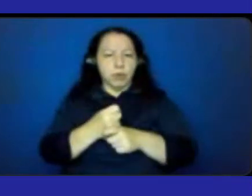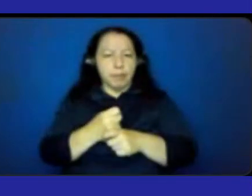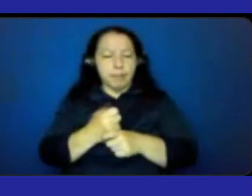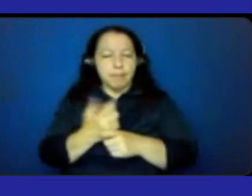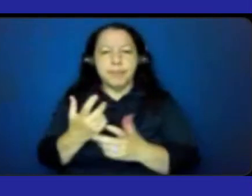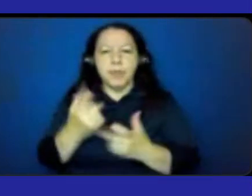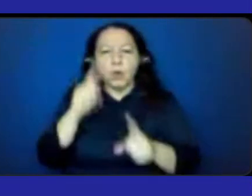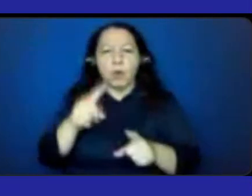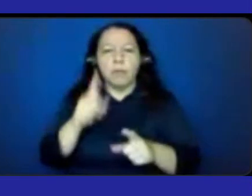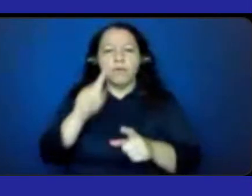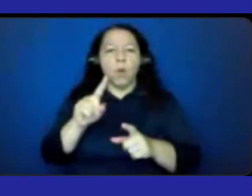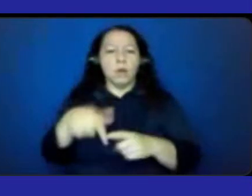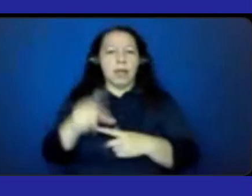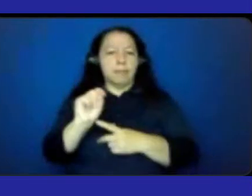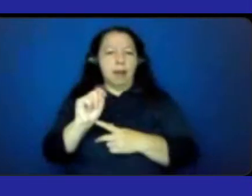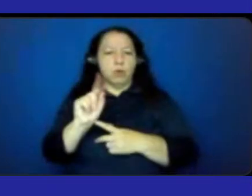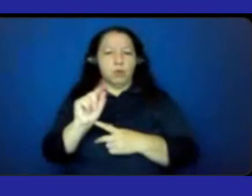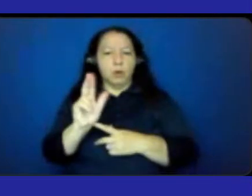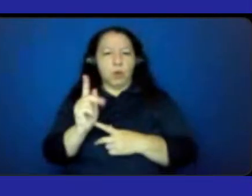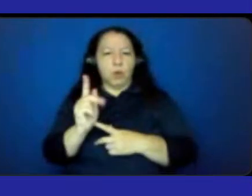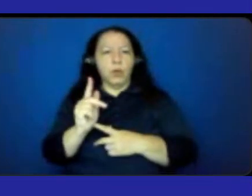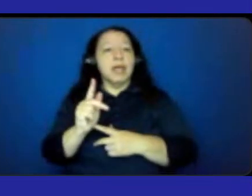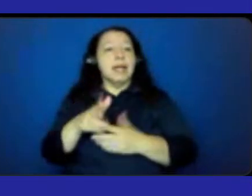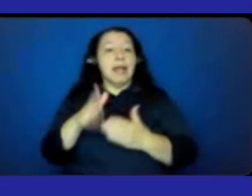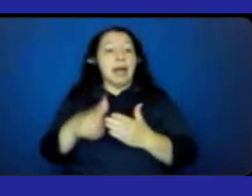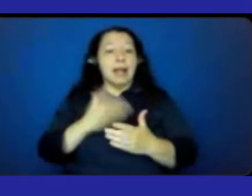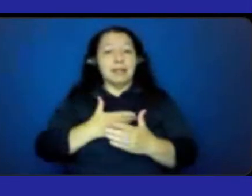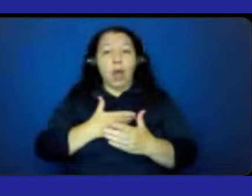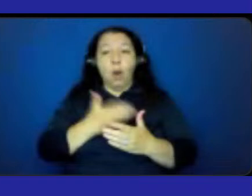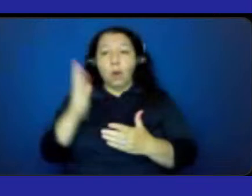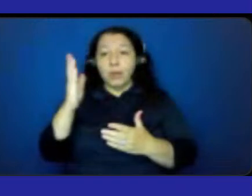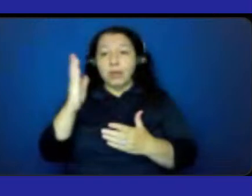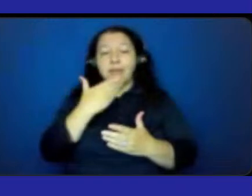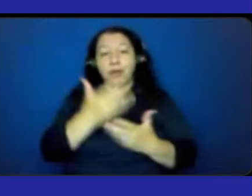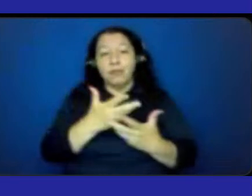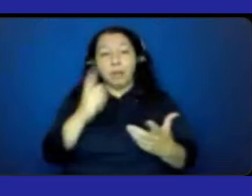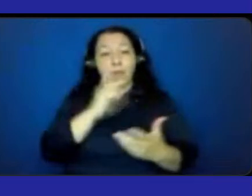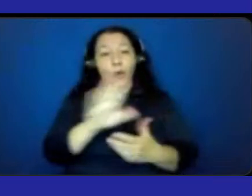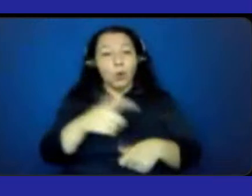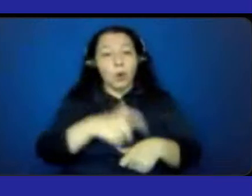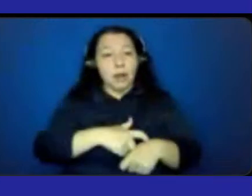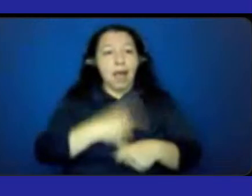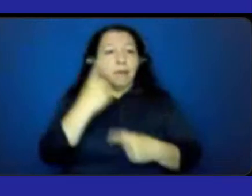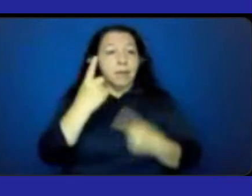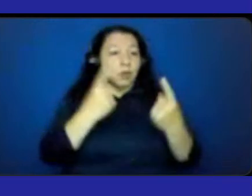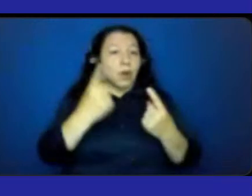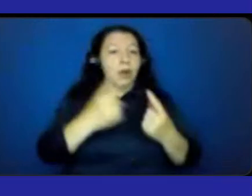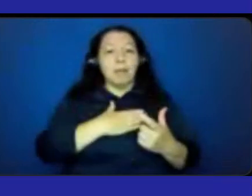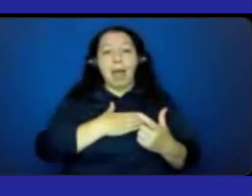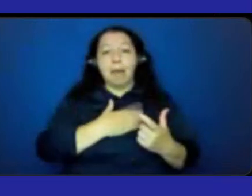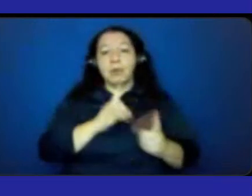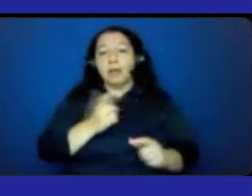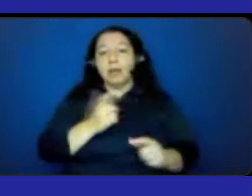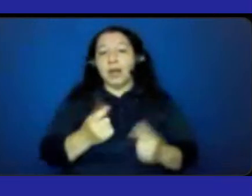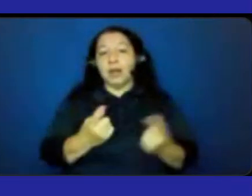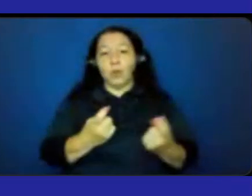2023. This concludes our presentation. Thank you very much for your time and consideration. Happy to take any questions.